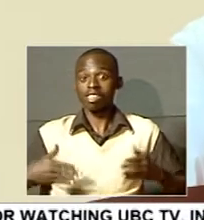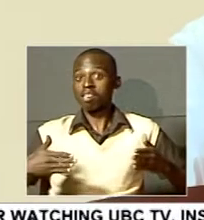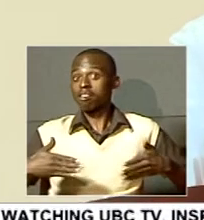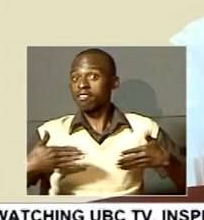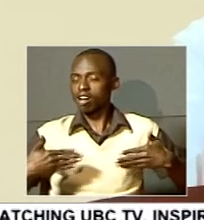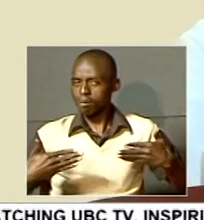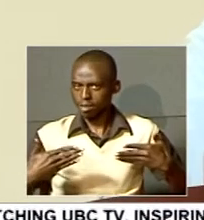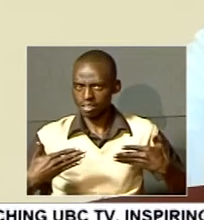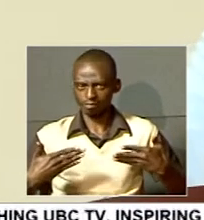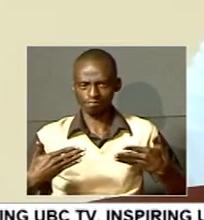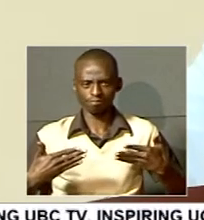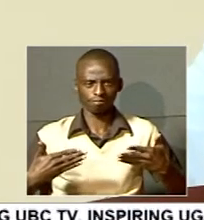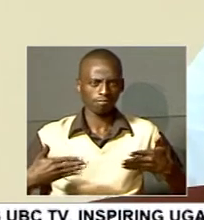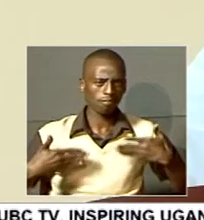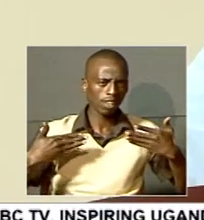you are